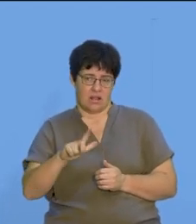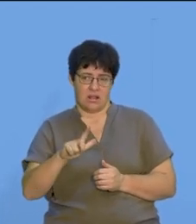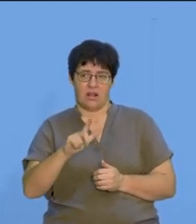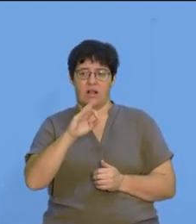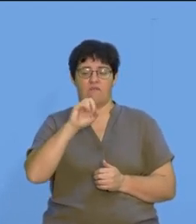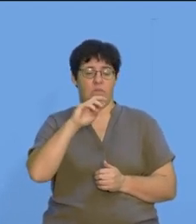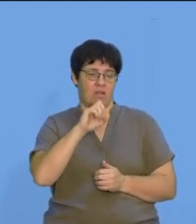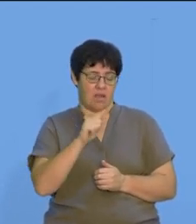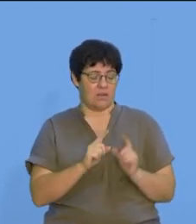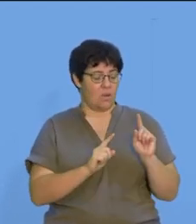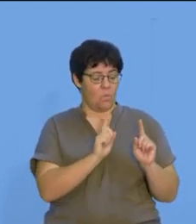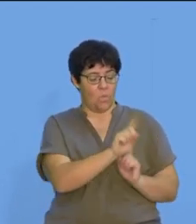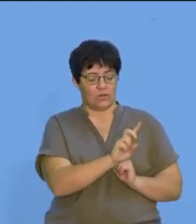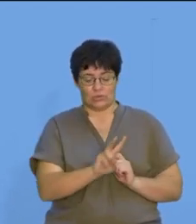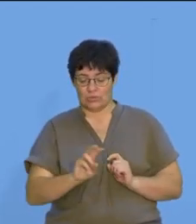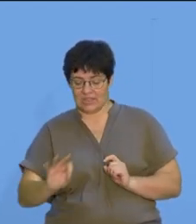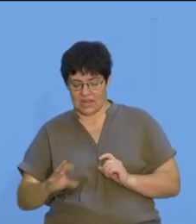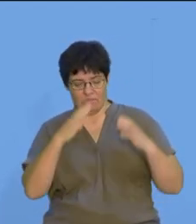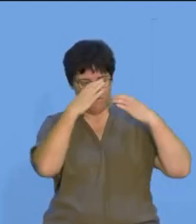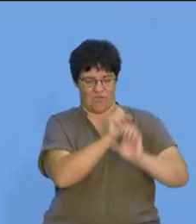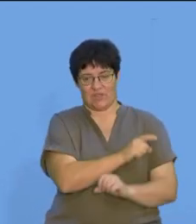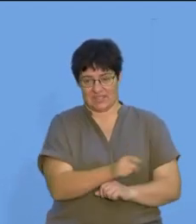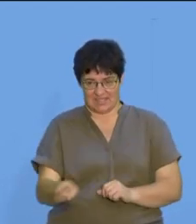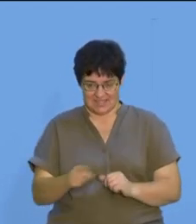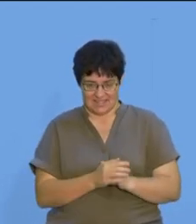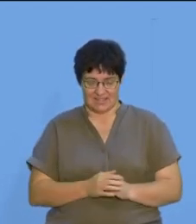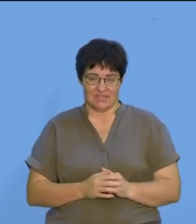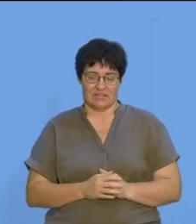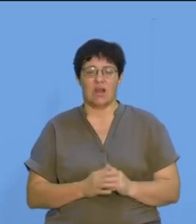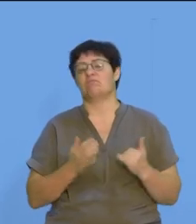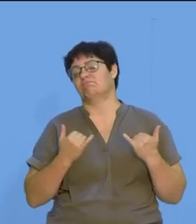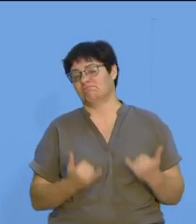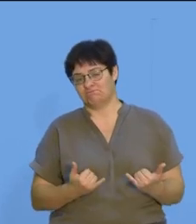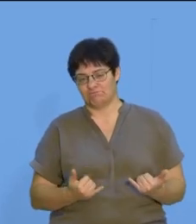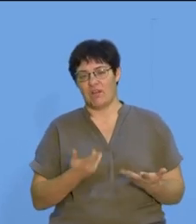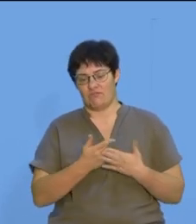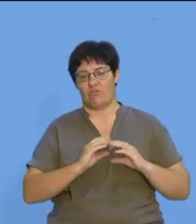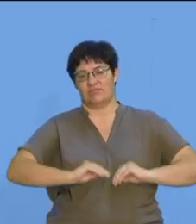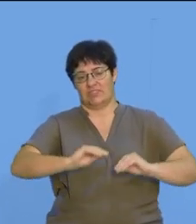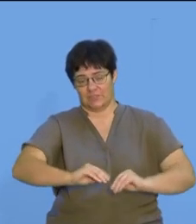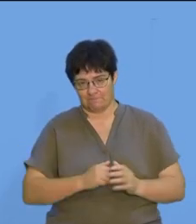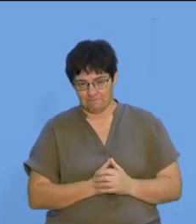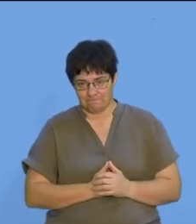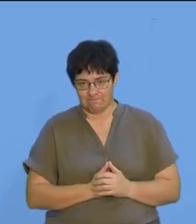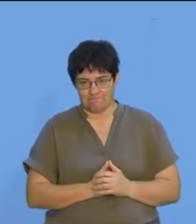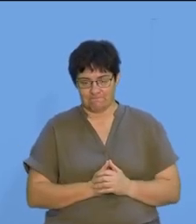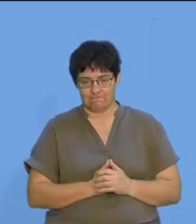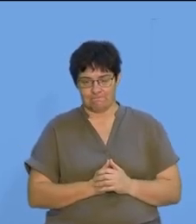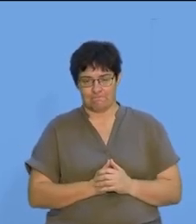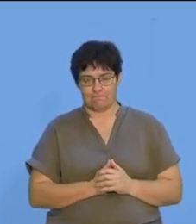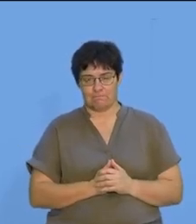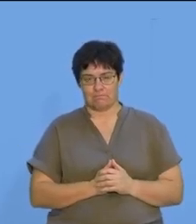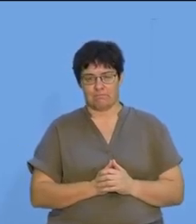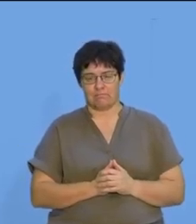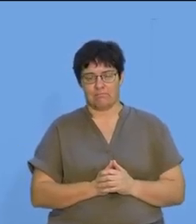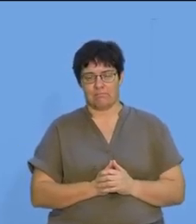the three aspects that we shall focus our attention for today as part of this session, right? Now, the